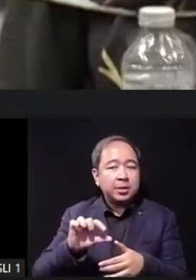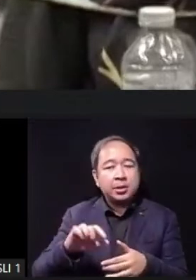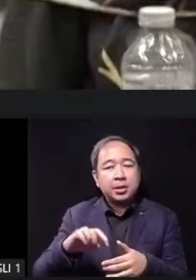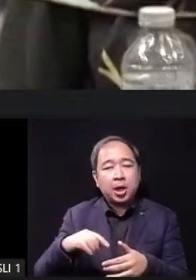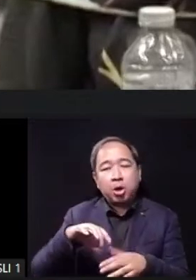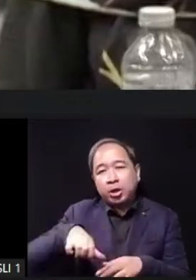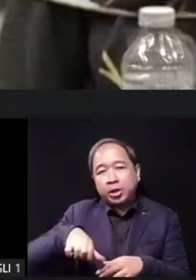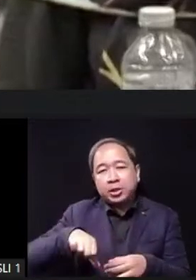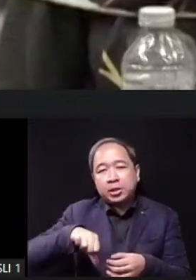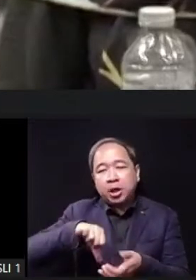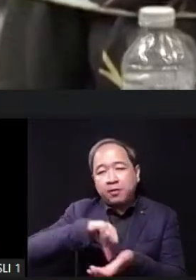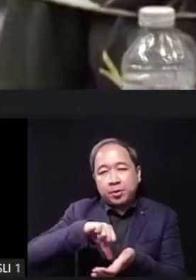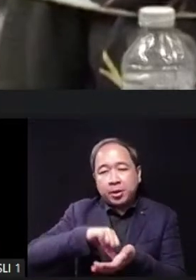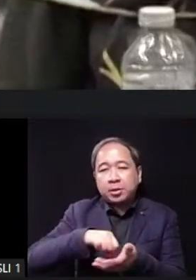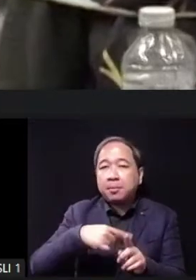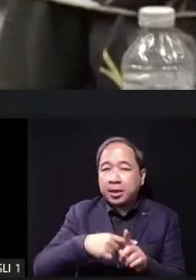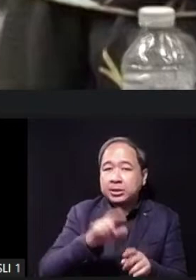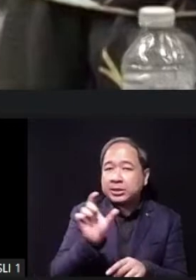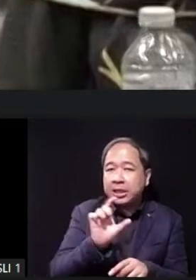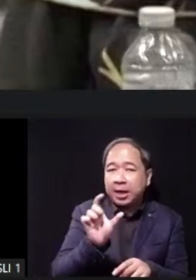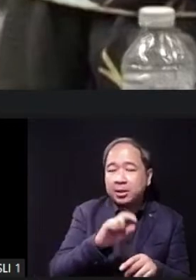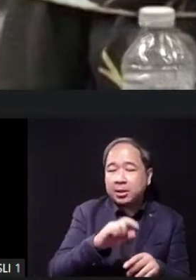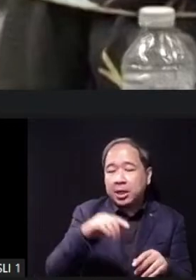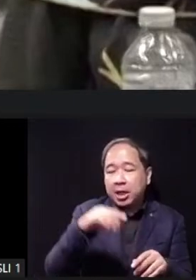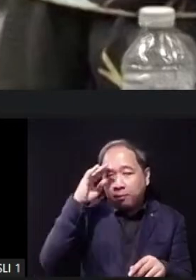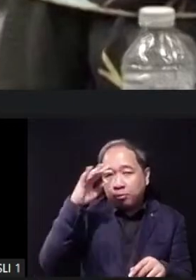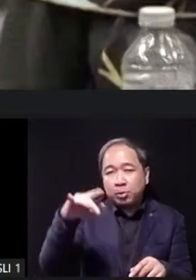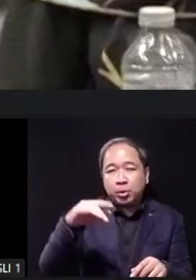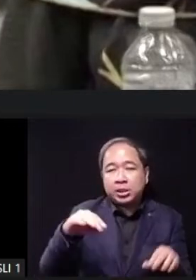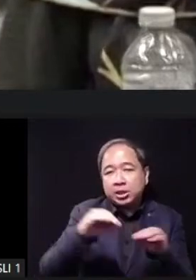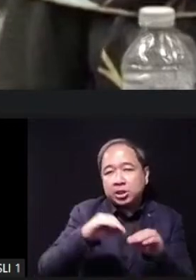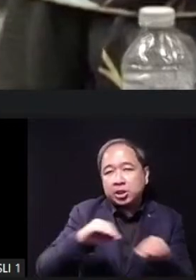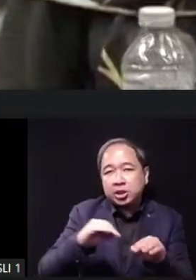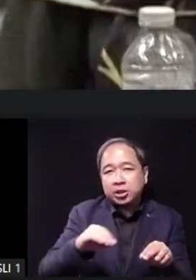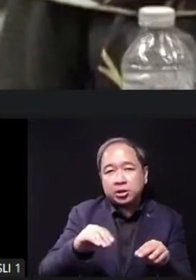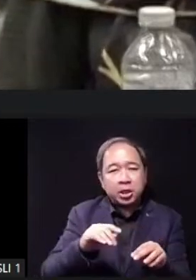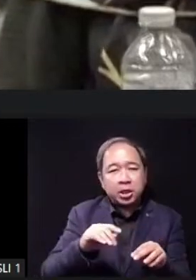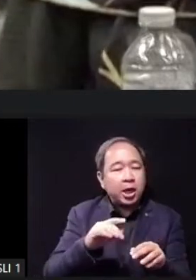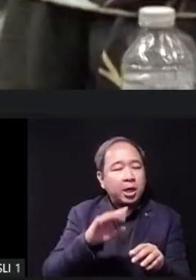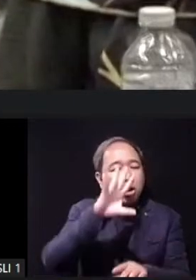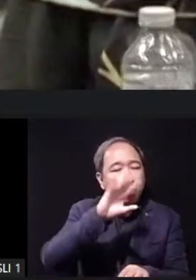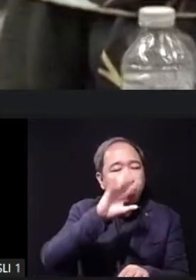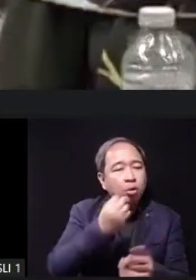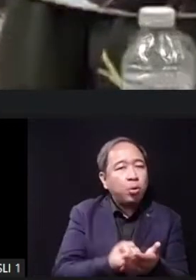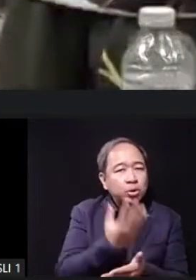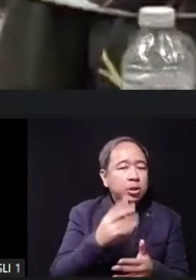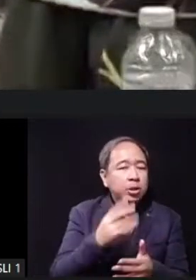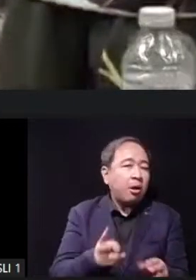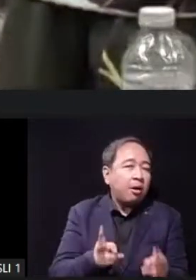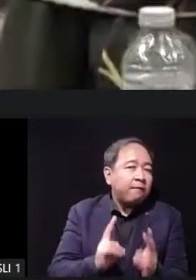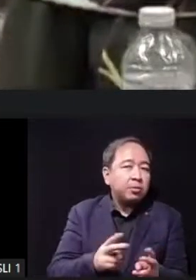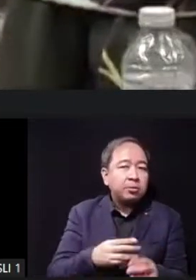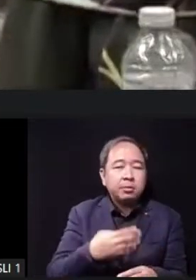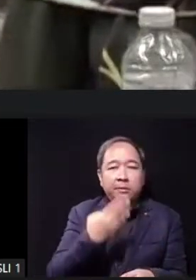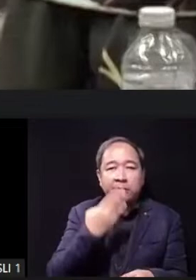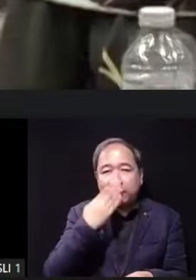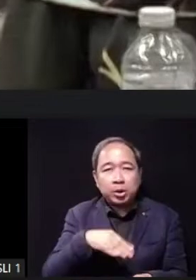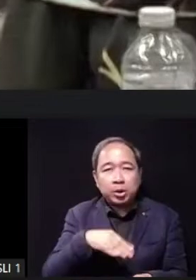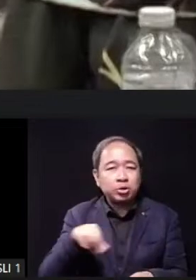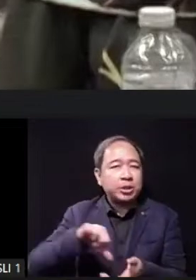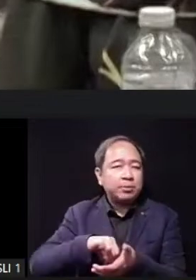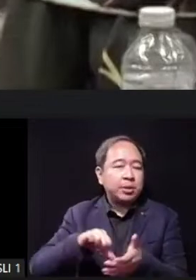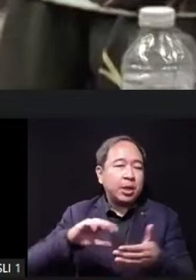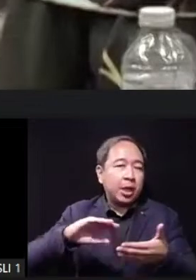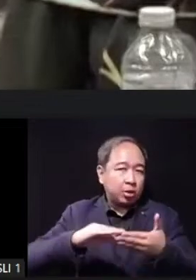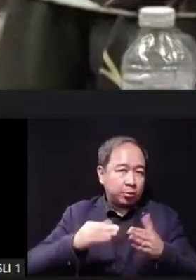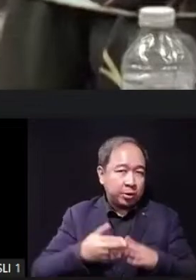as Islamic principles, instructions, and teachings, and cultural and religious norms, traditions, and values of Iranian society.